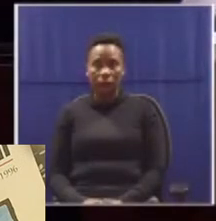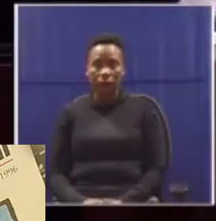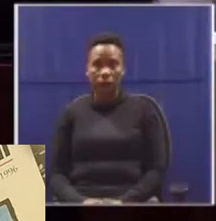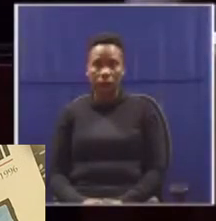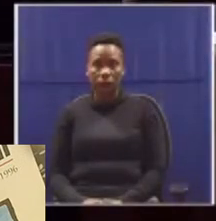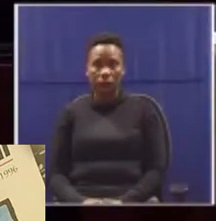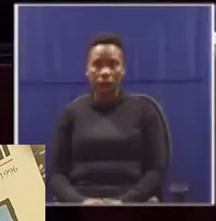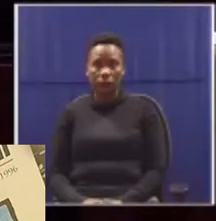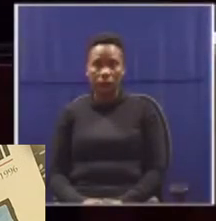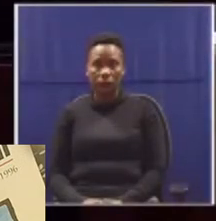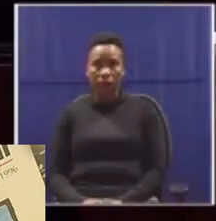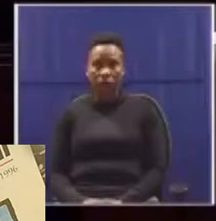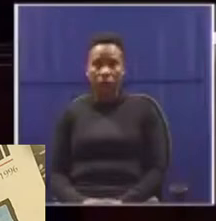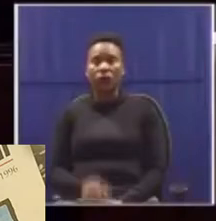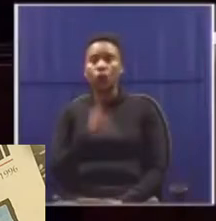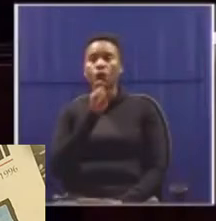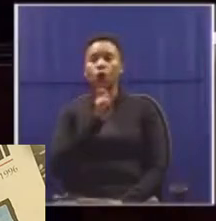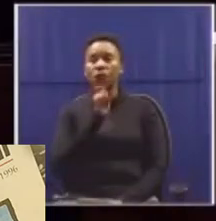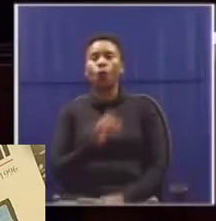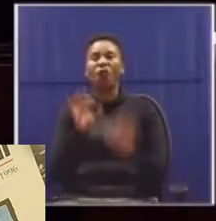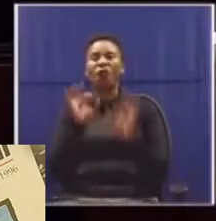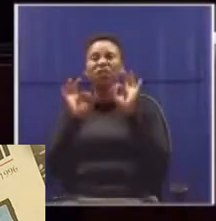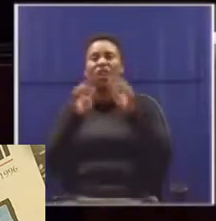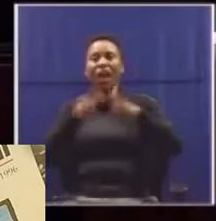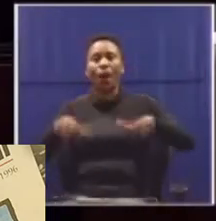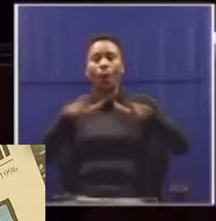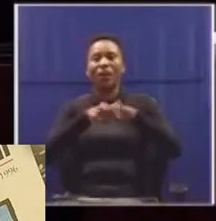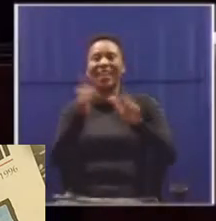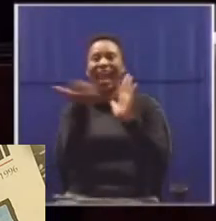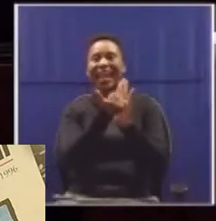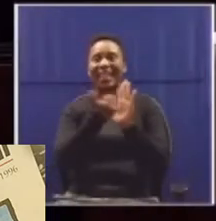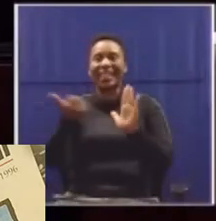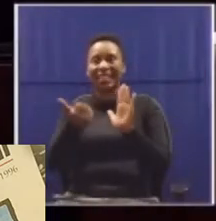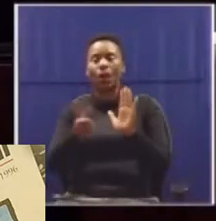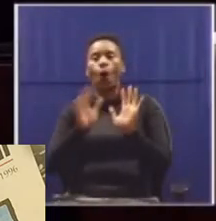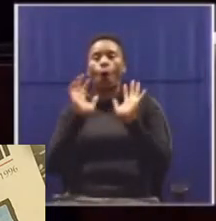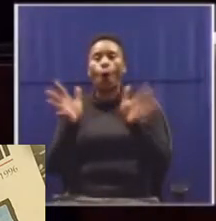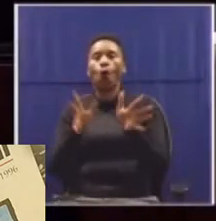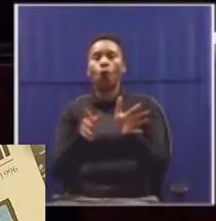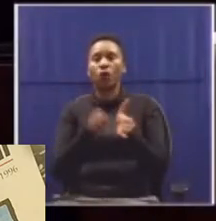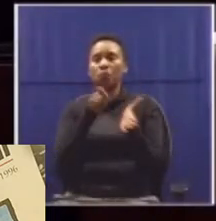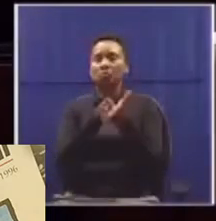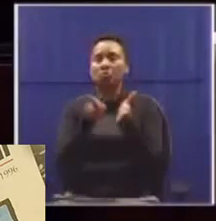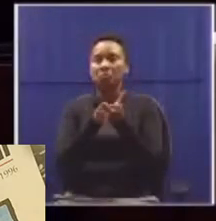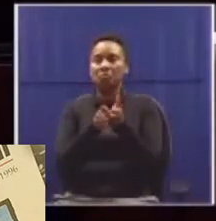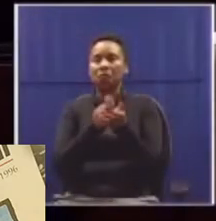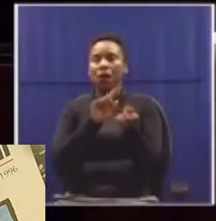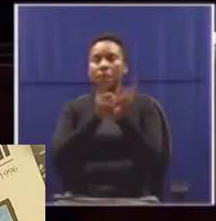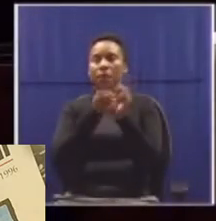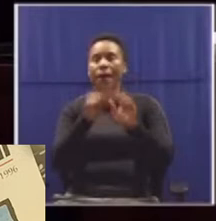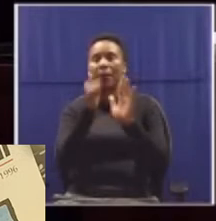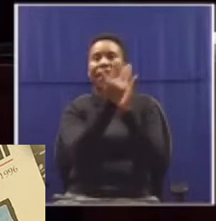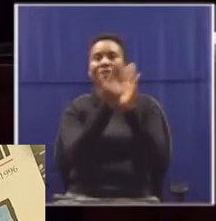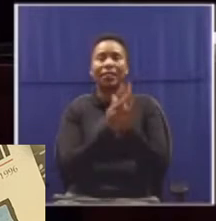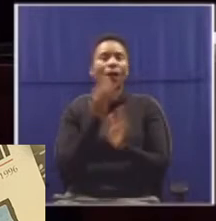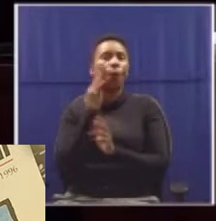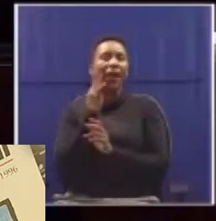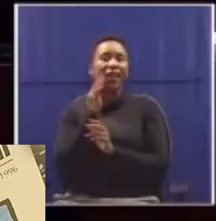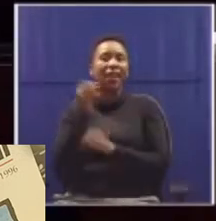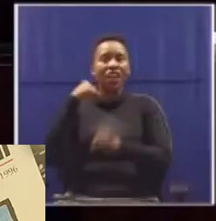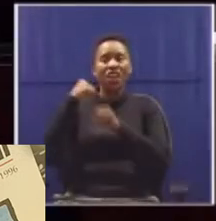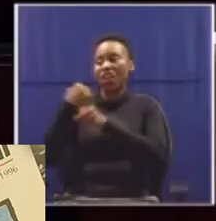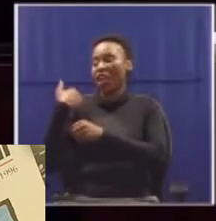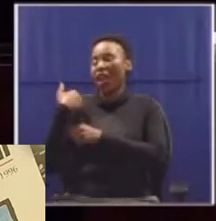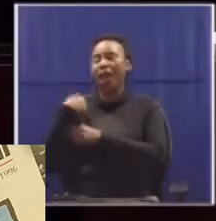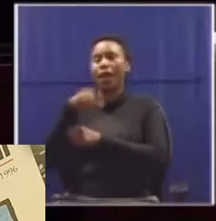the use of official languages Act was only written into legislation in 2012.